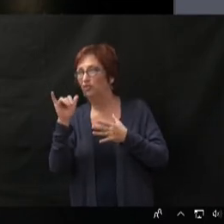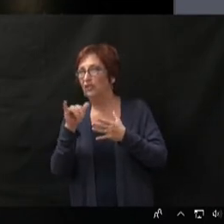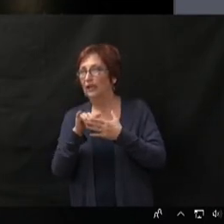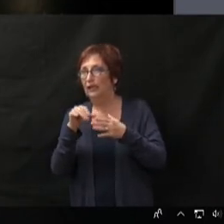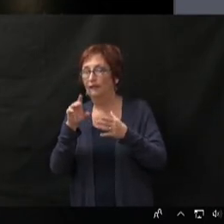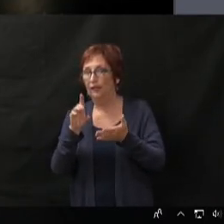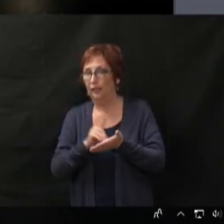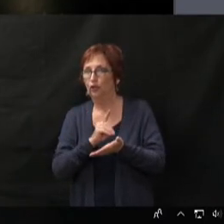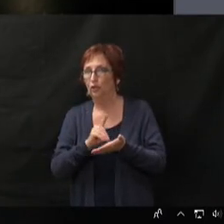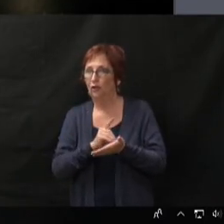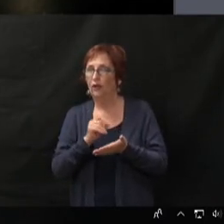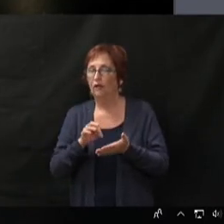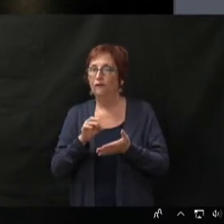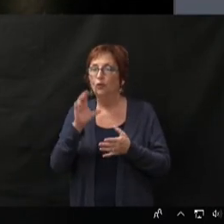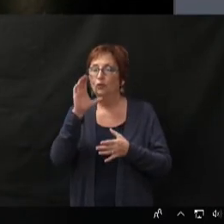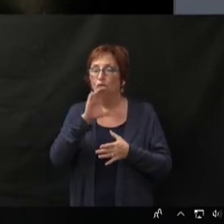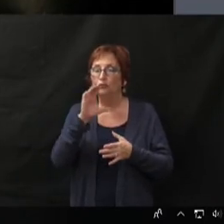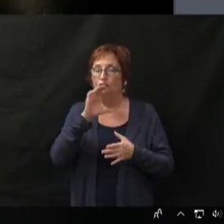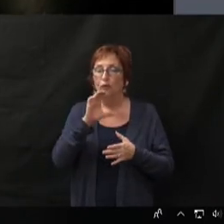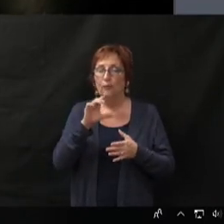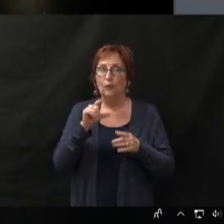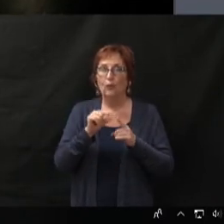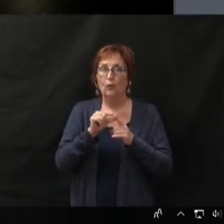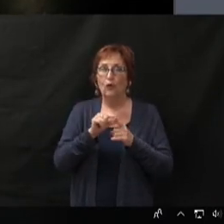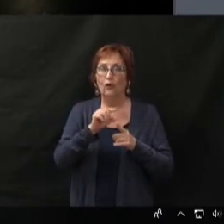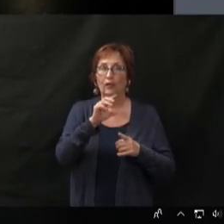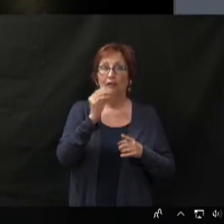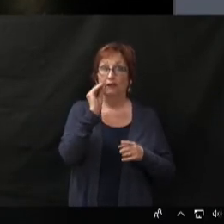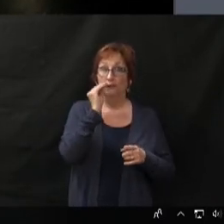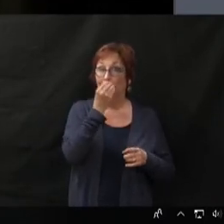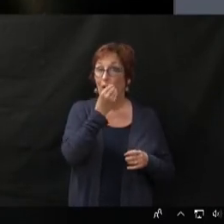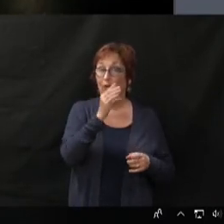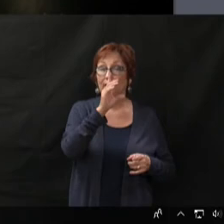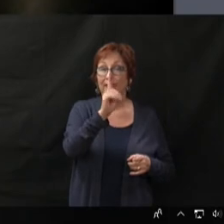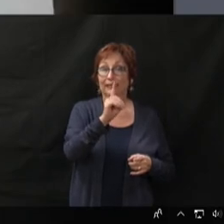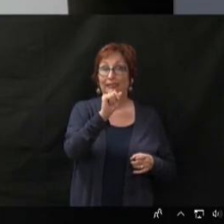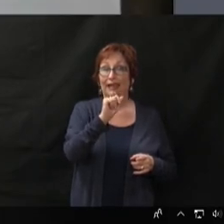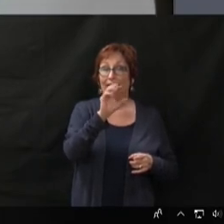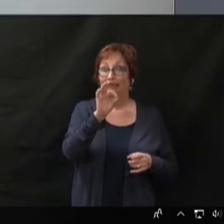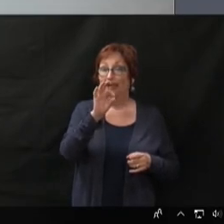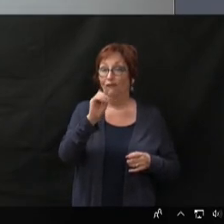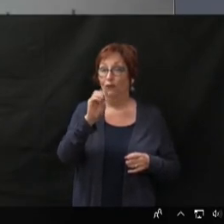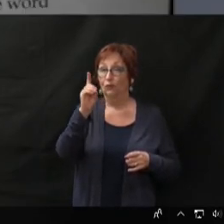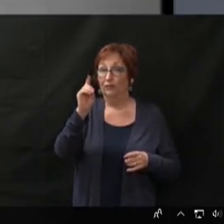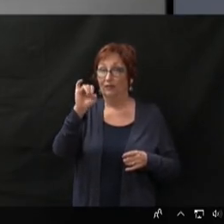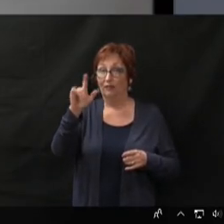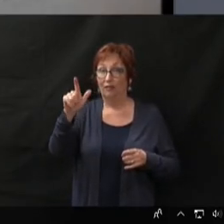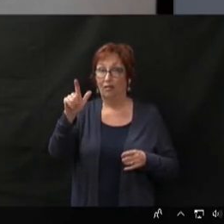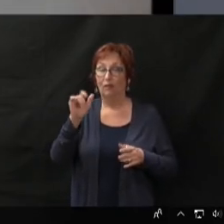dictionary. If you looked up the word daffodil, it's going to have the short mark above the A,